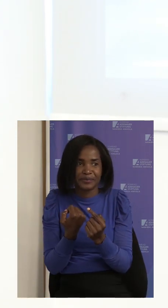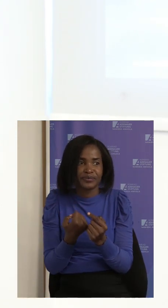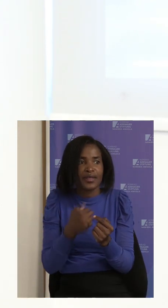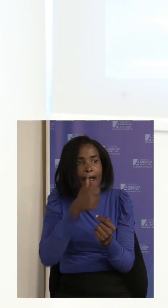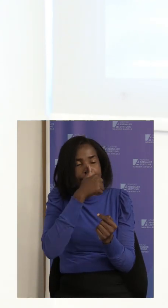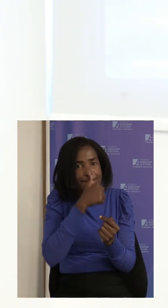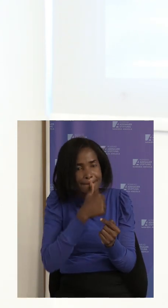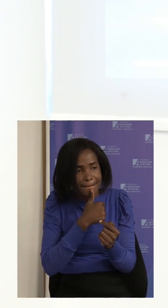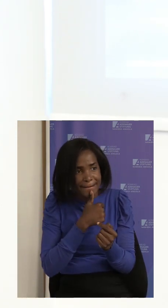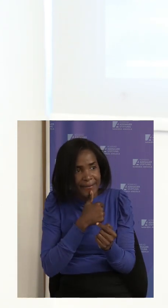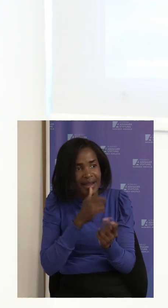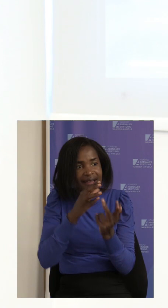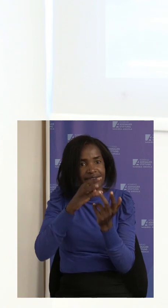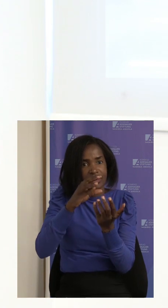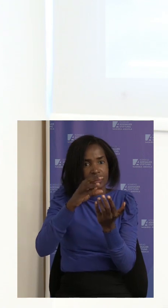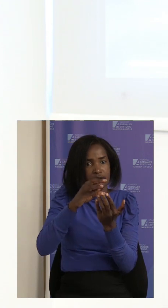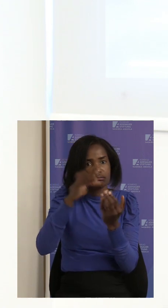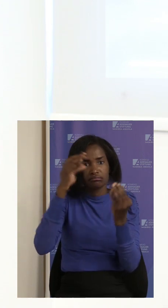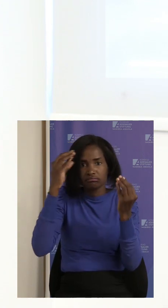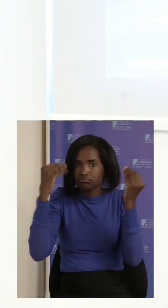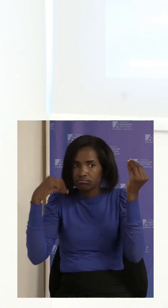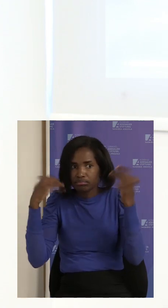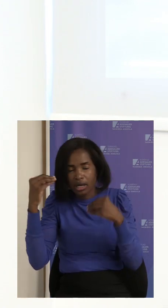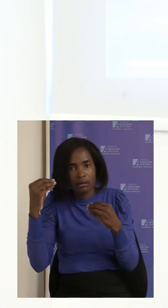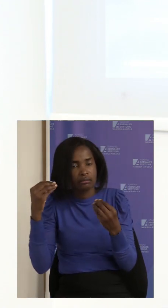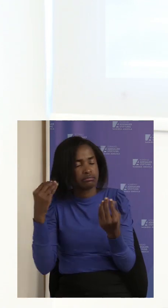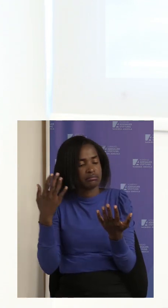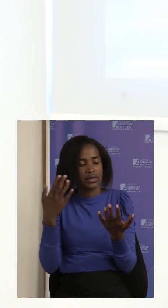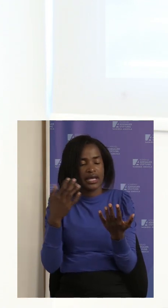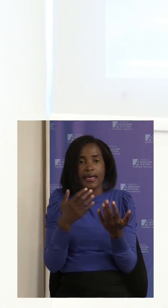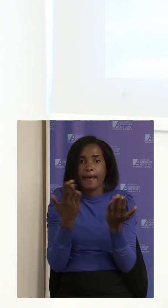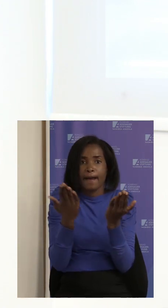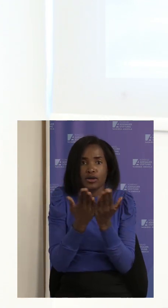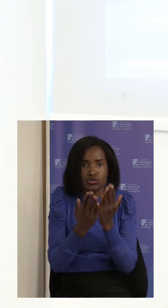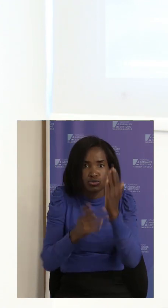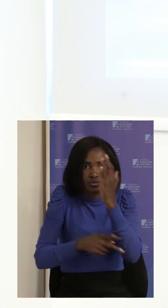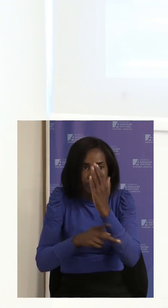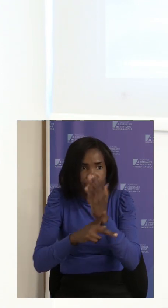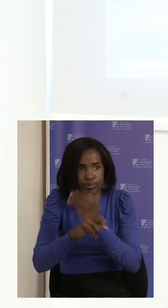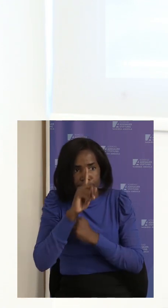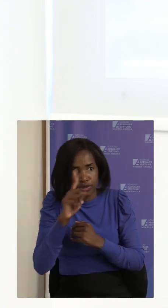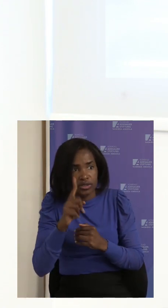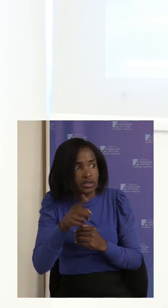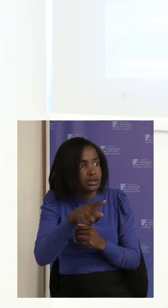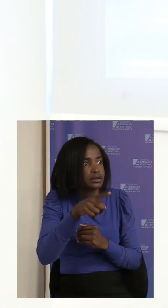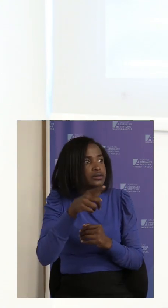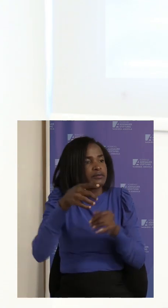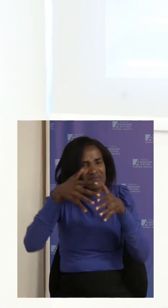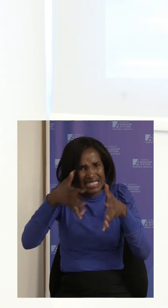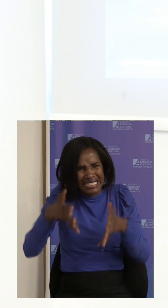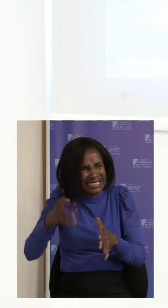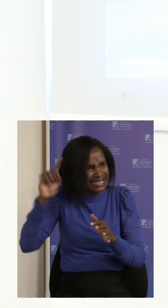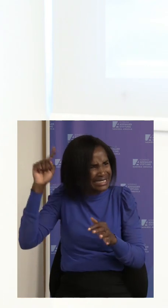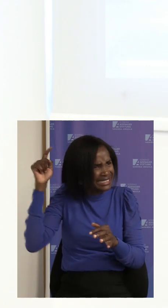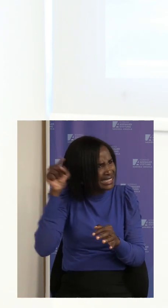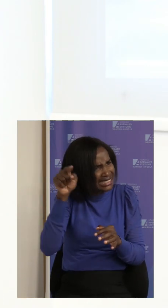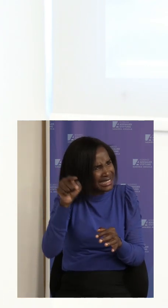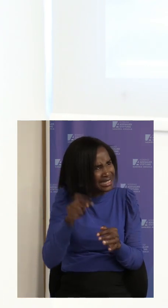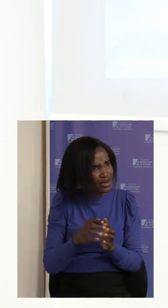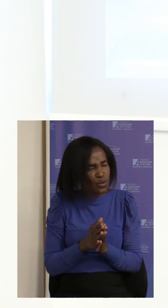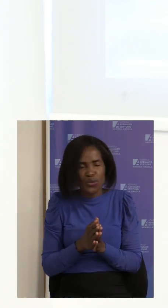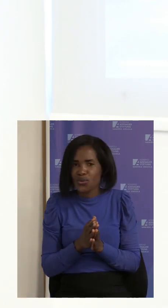private learning institutions and also primary educators in the rural deep villages